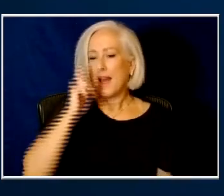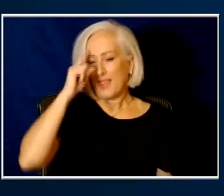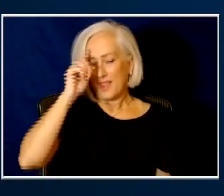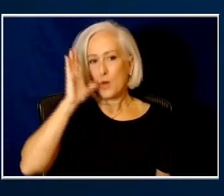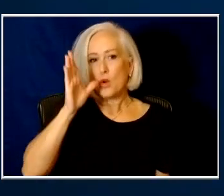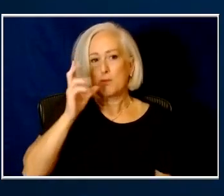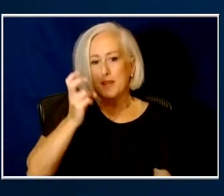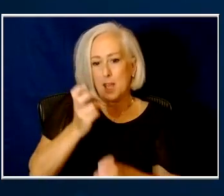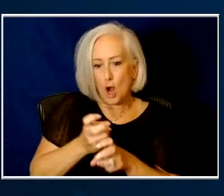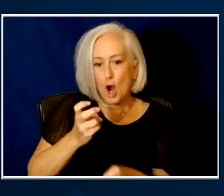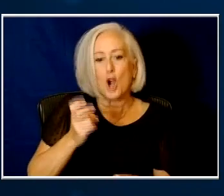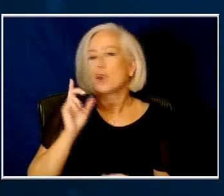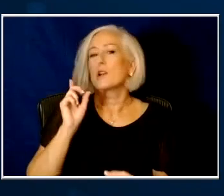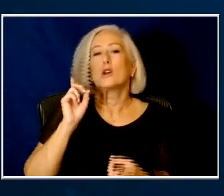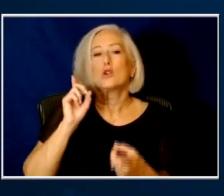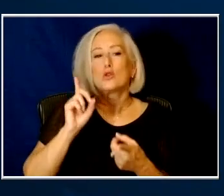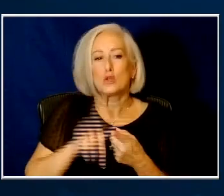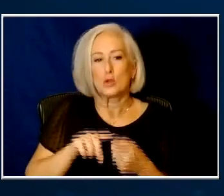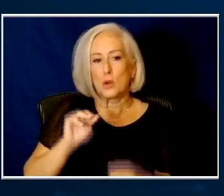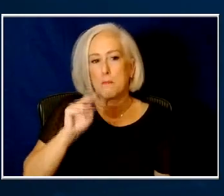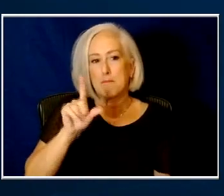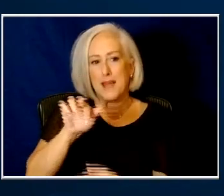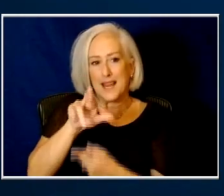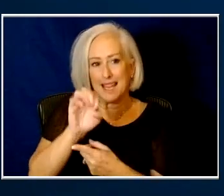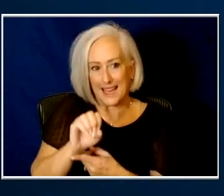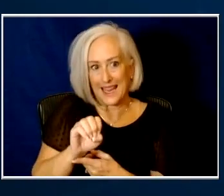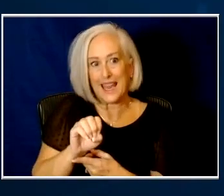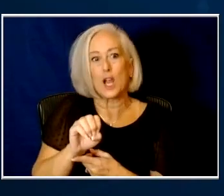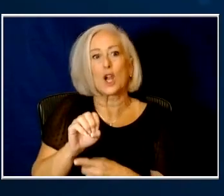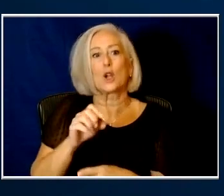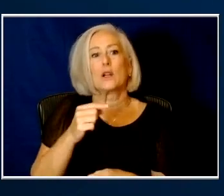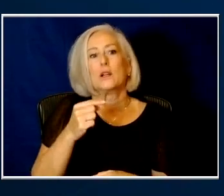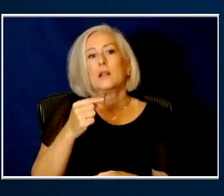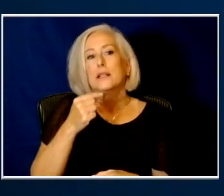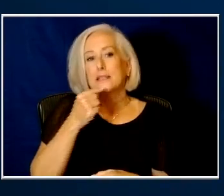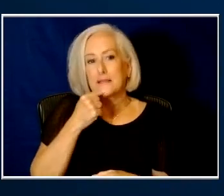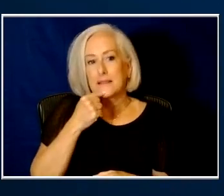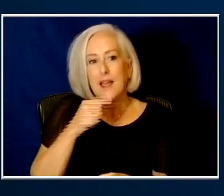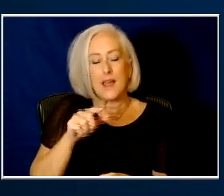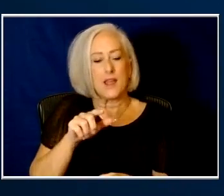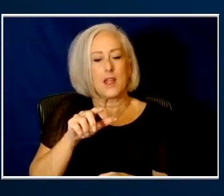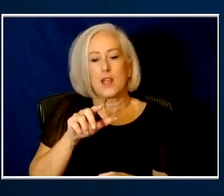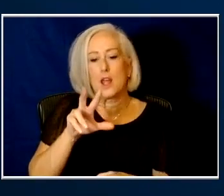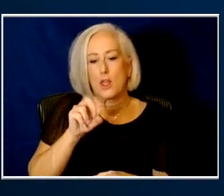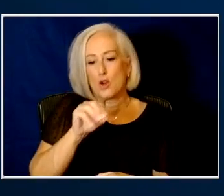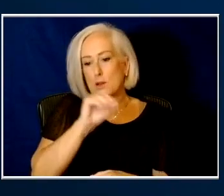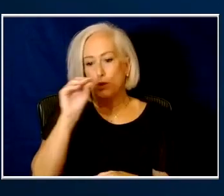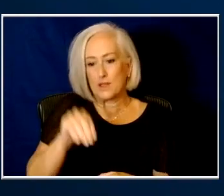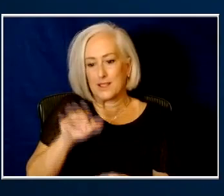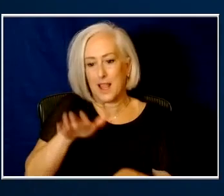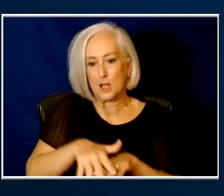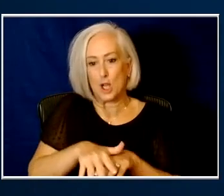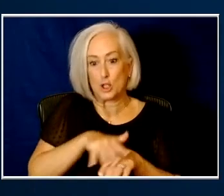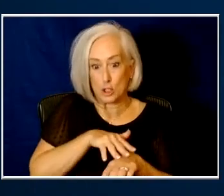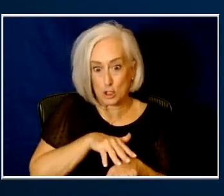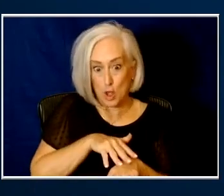to a 30% slowing when they've said no to 30% improvement in cancer. We'll talk about that in a minute with Dr. Abhyankar, but